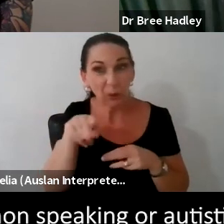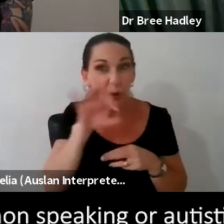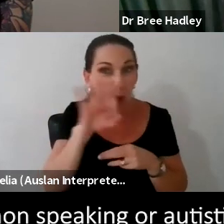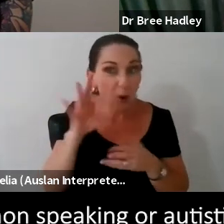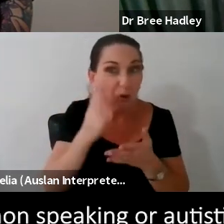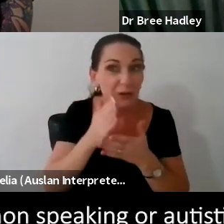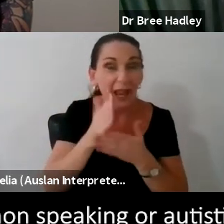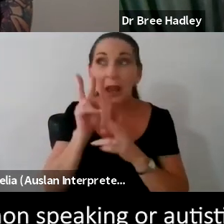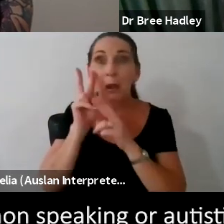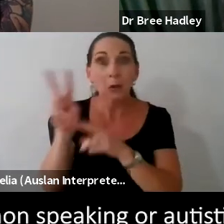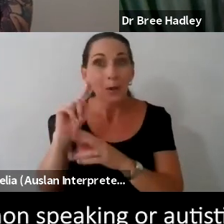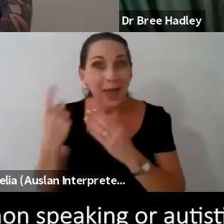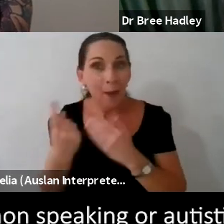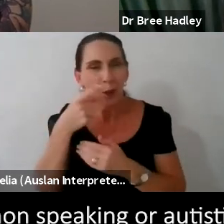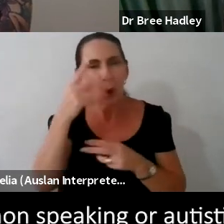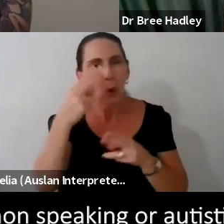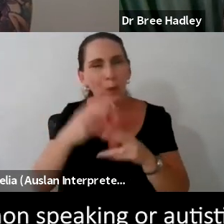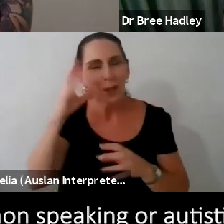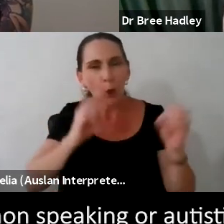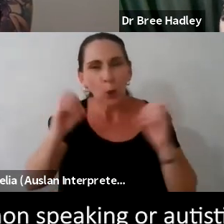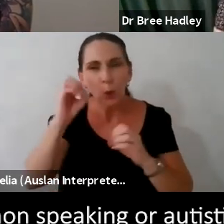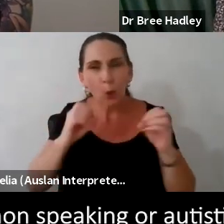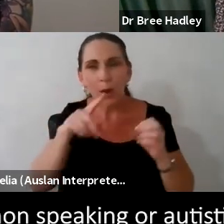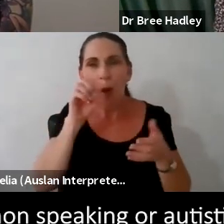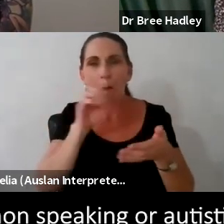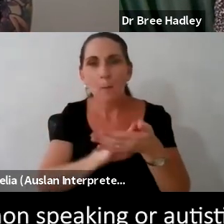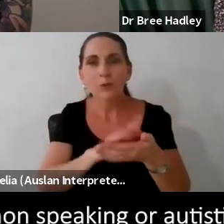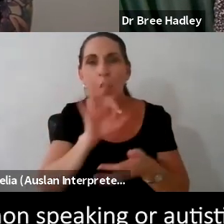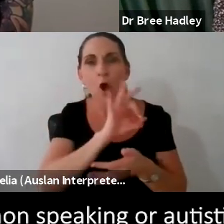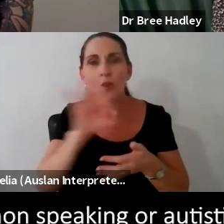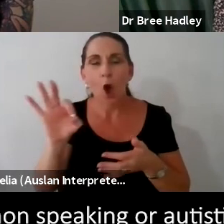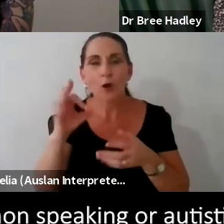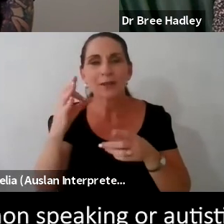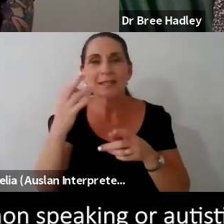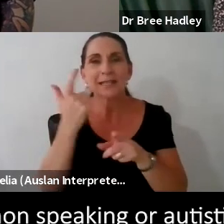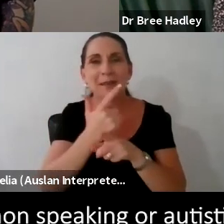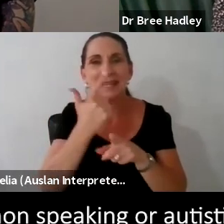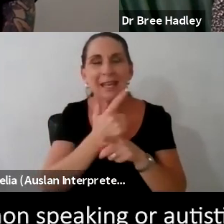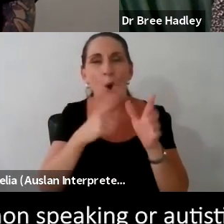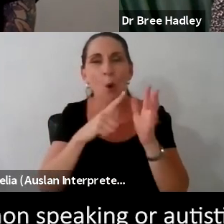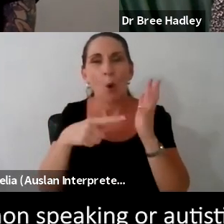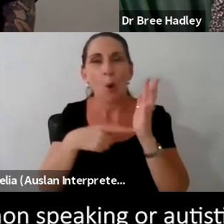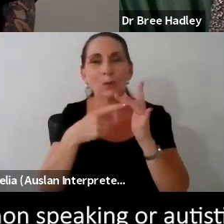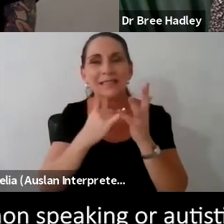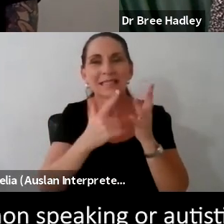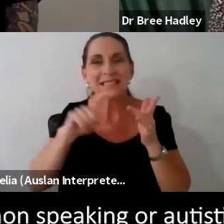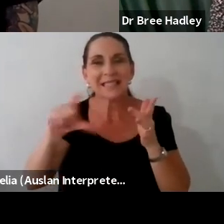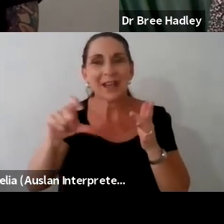have a quick Google and put the non-speaking autistic voices first in that